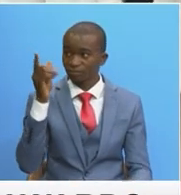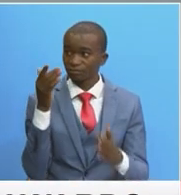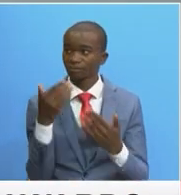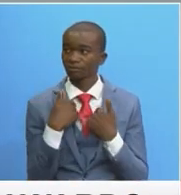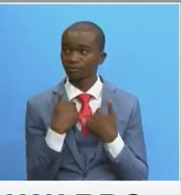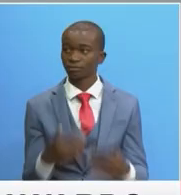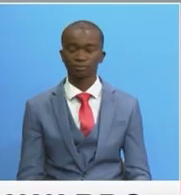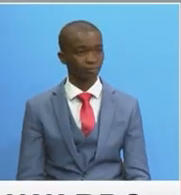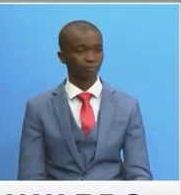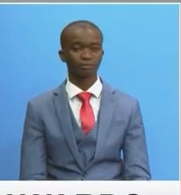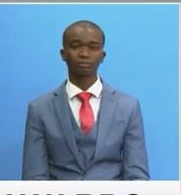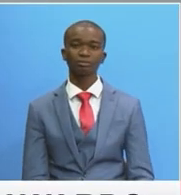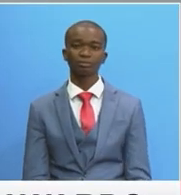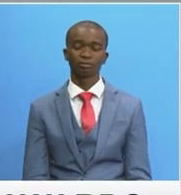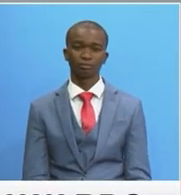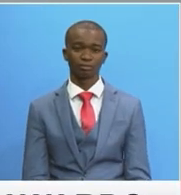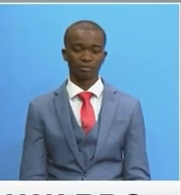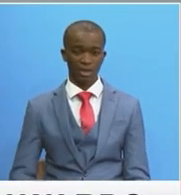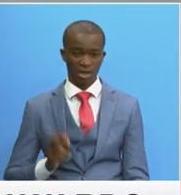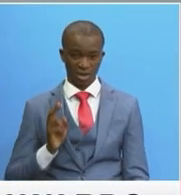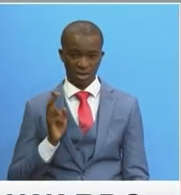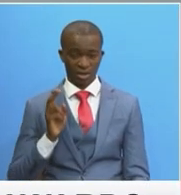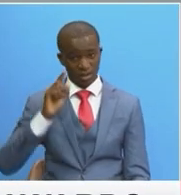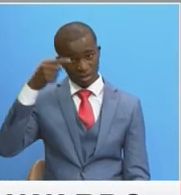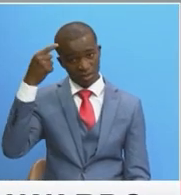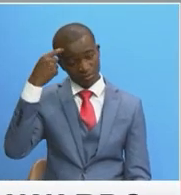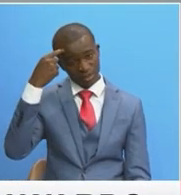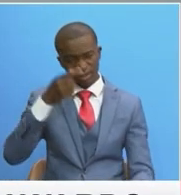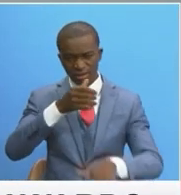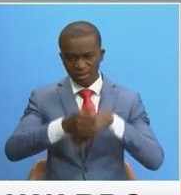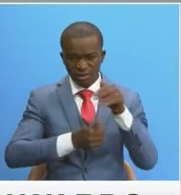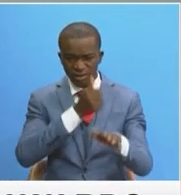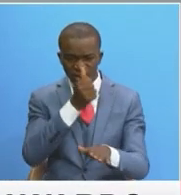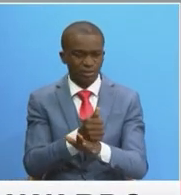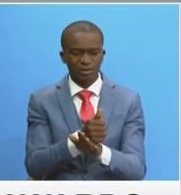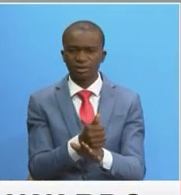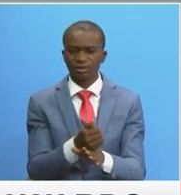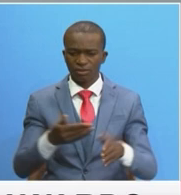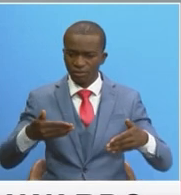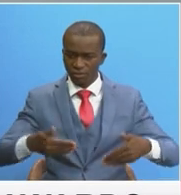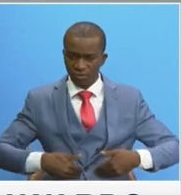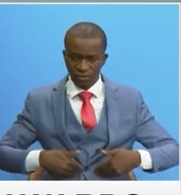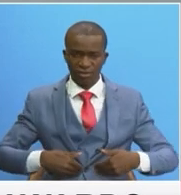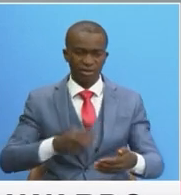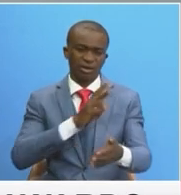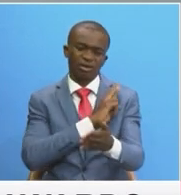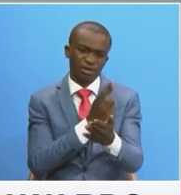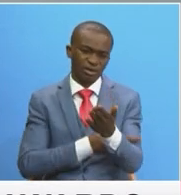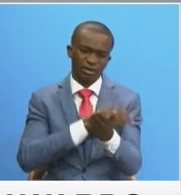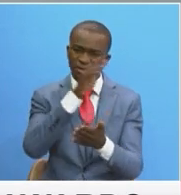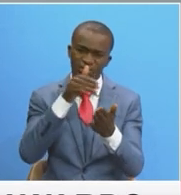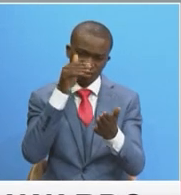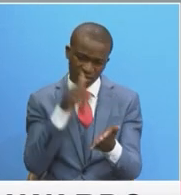awards. Government has established youth resource centers in all provinces dedicated to enhancing the skills and capabilities of